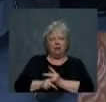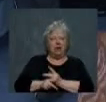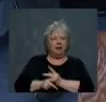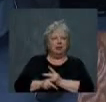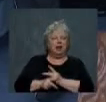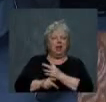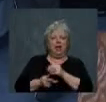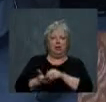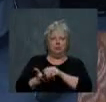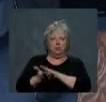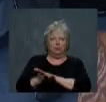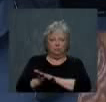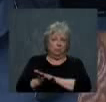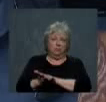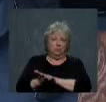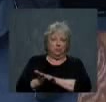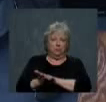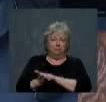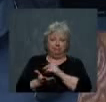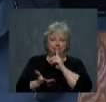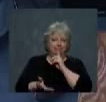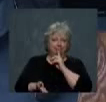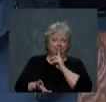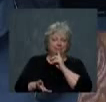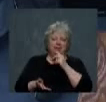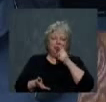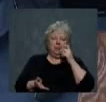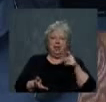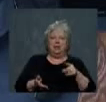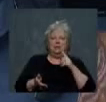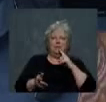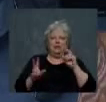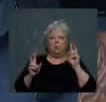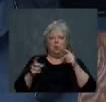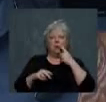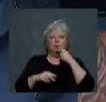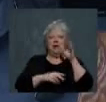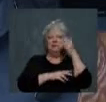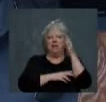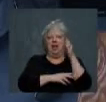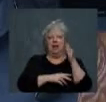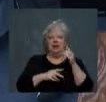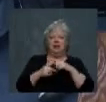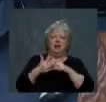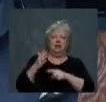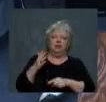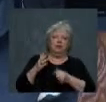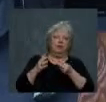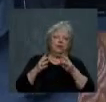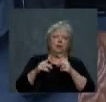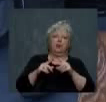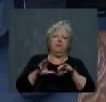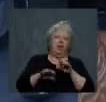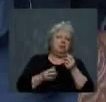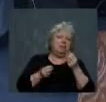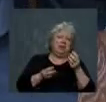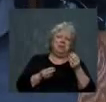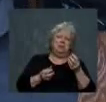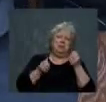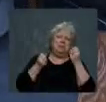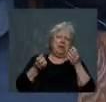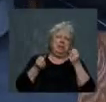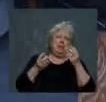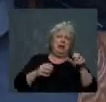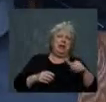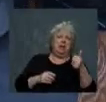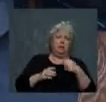and recorded. Due to these disturbing red flags, and these are only a few, and many others found in the application and the